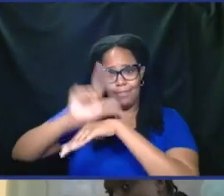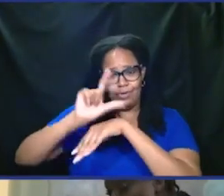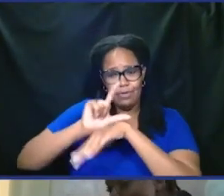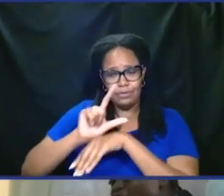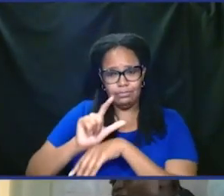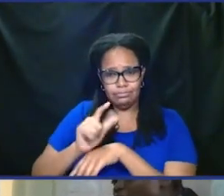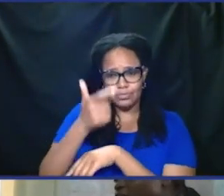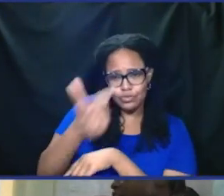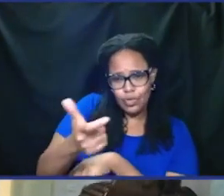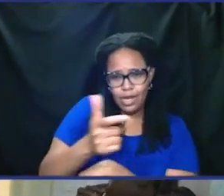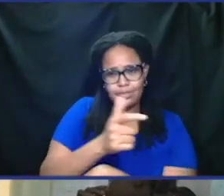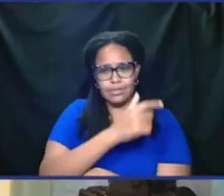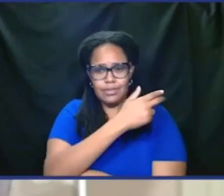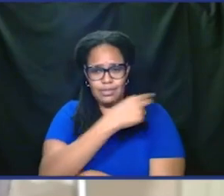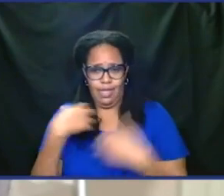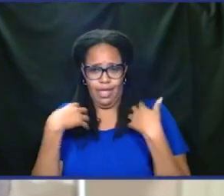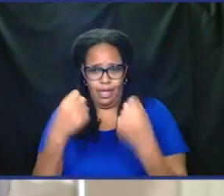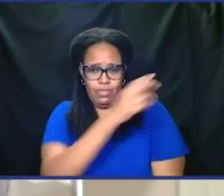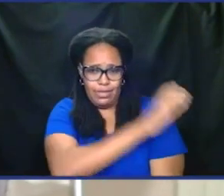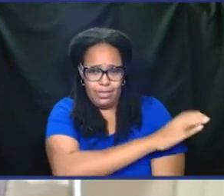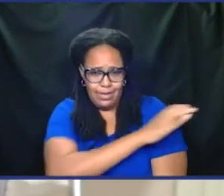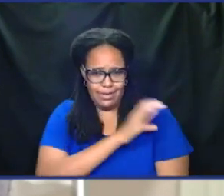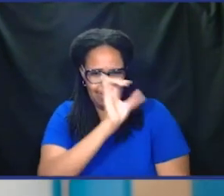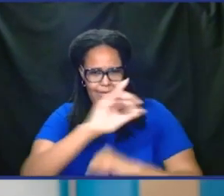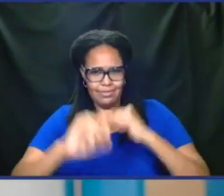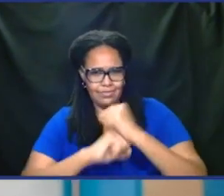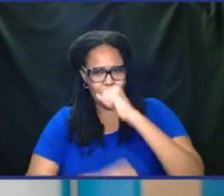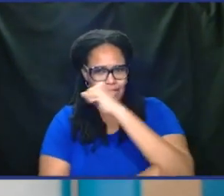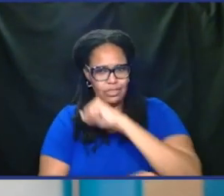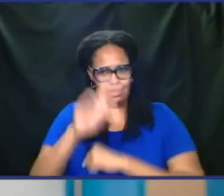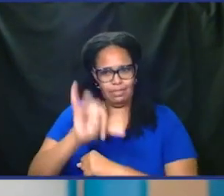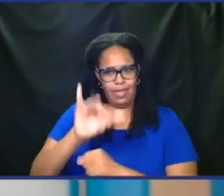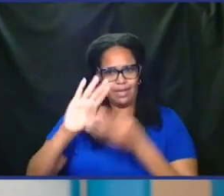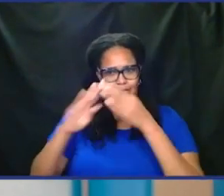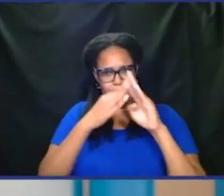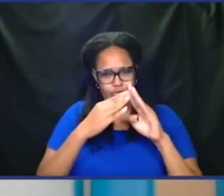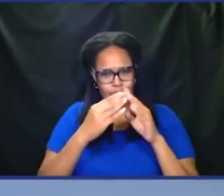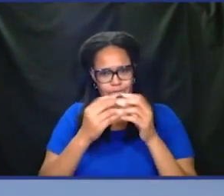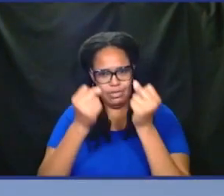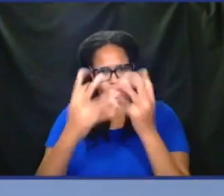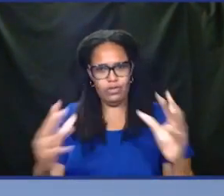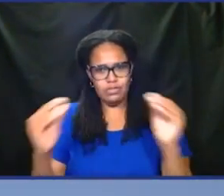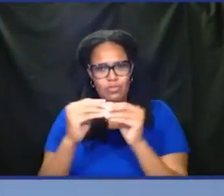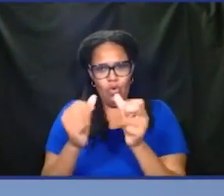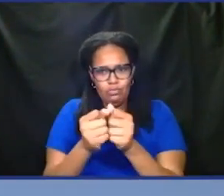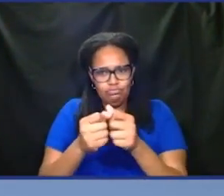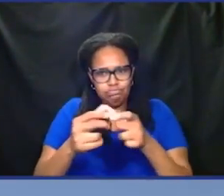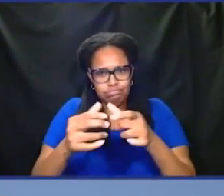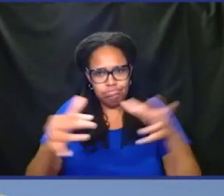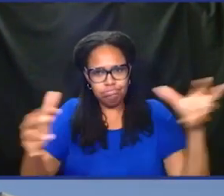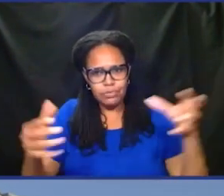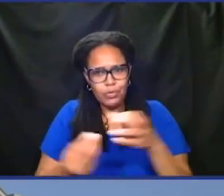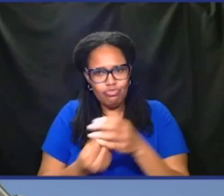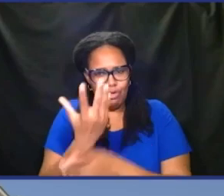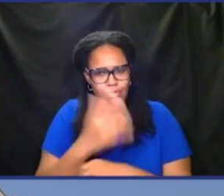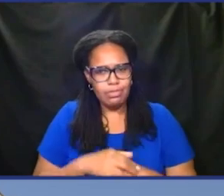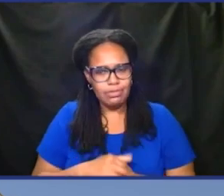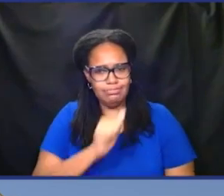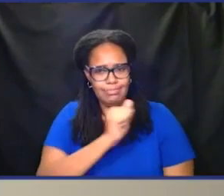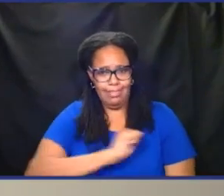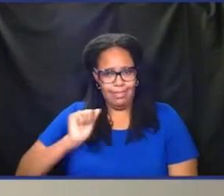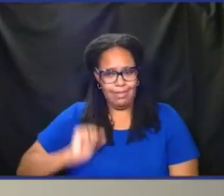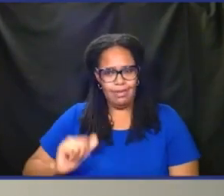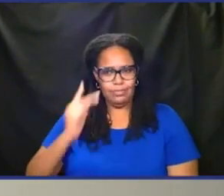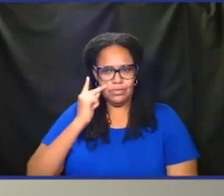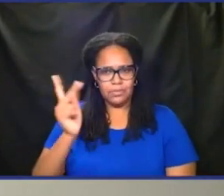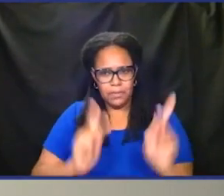can be a community's foundation, providing an opportunity for growth. And in Atlanta, we met people affected